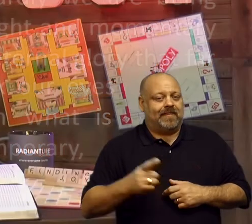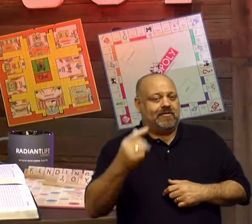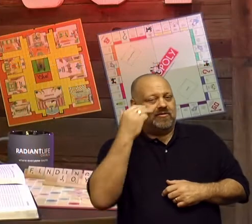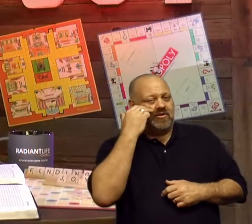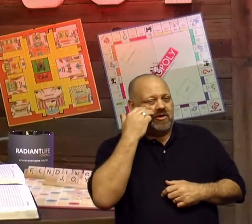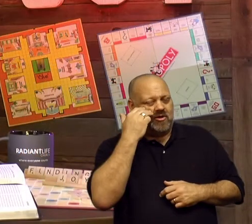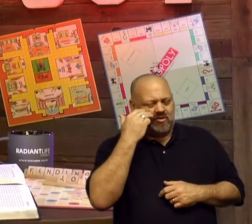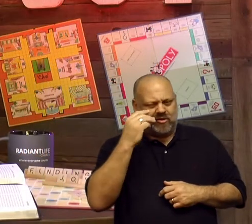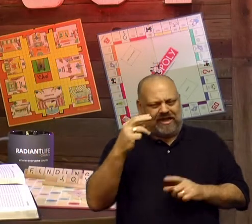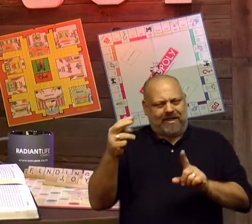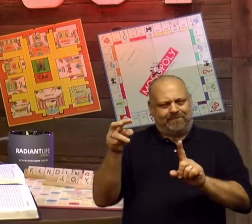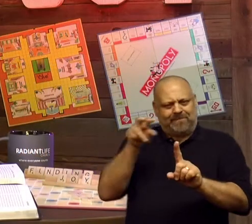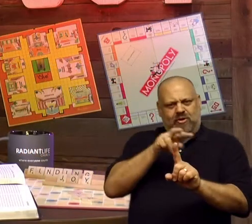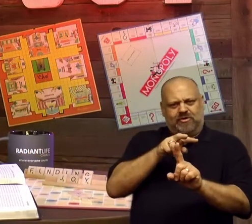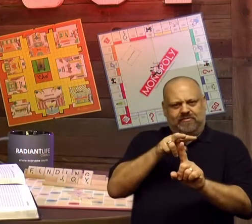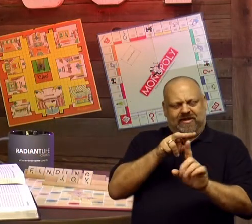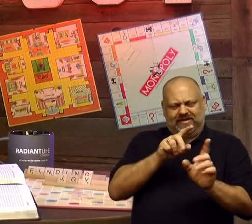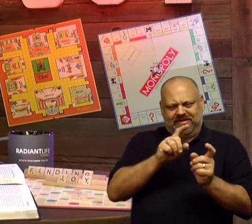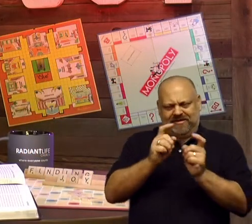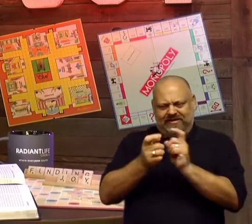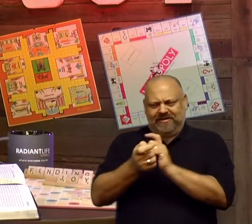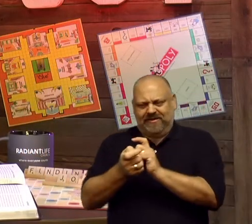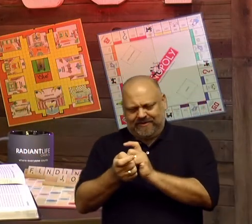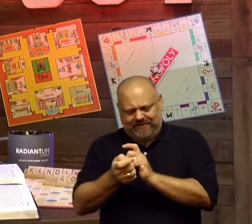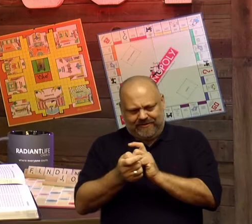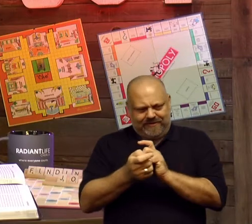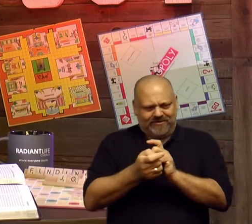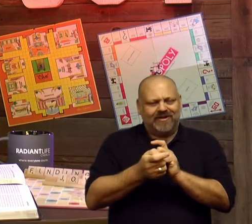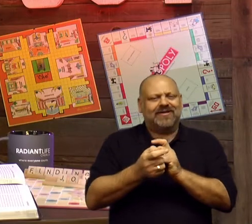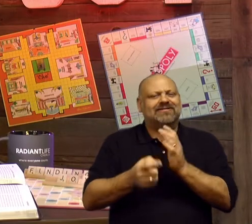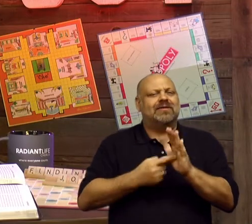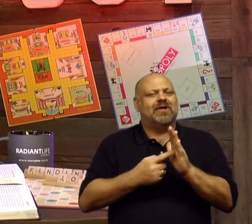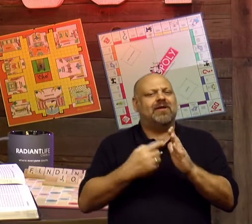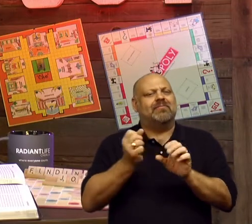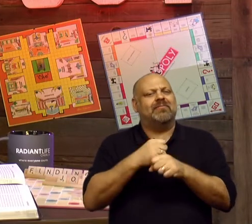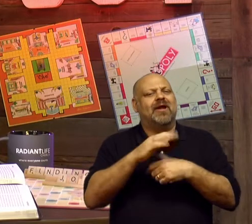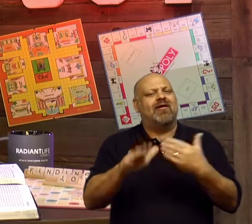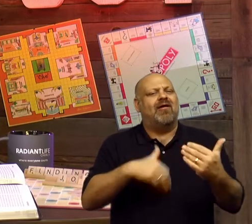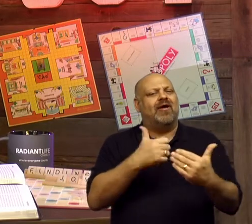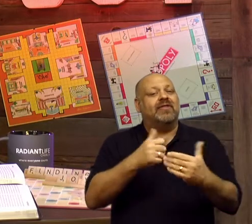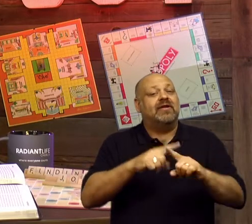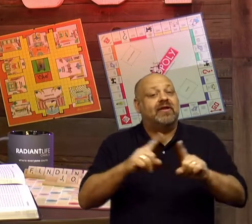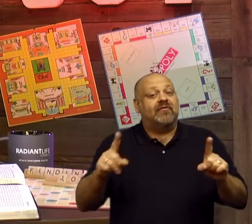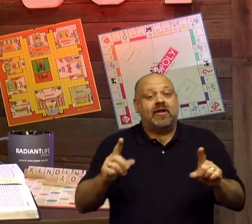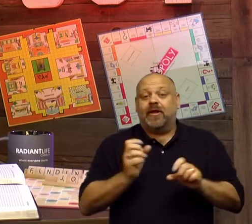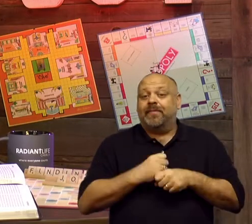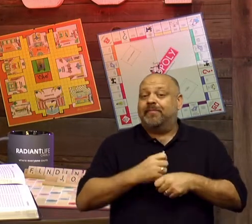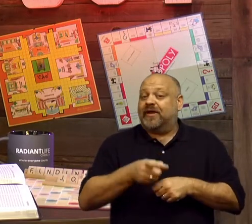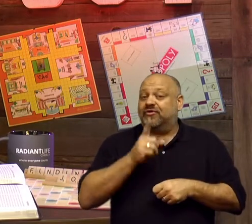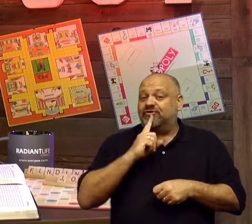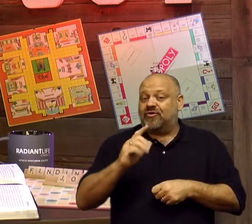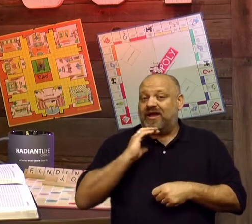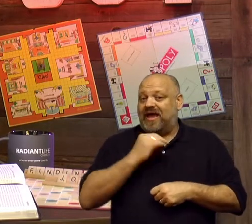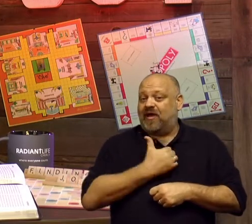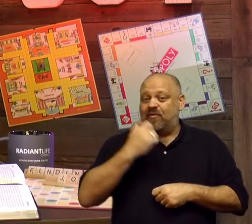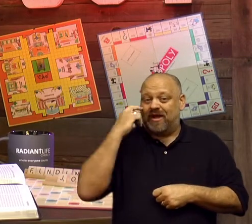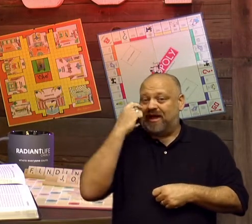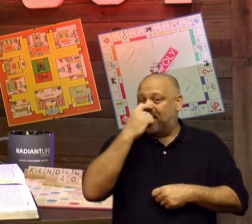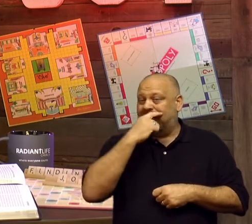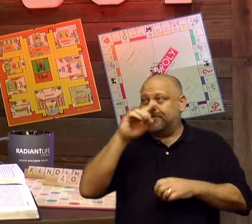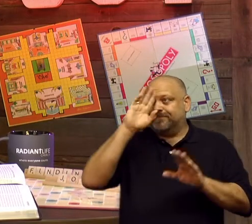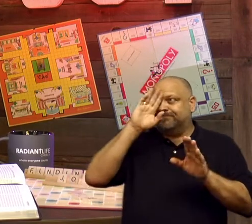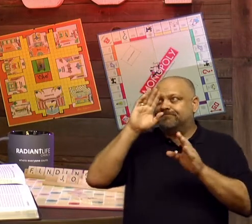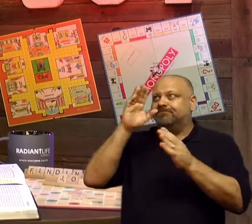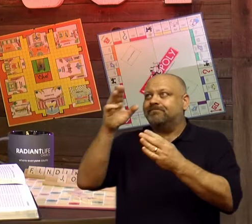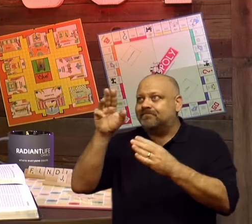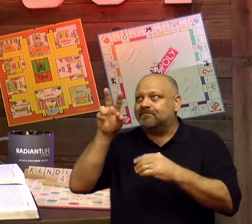You know, a shift in perspective can sometimes make all the difference. Let's make sure to fix our eyes